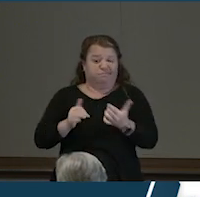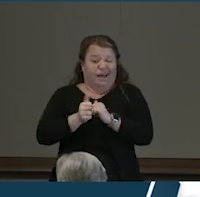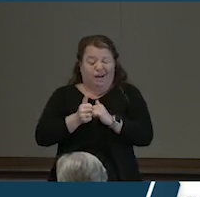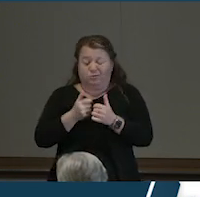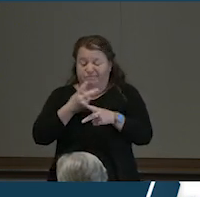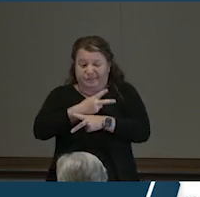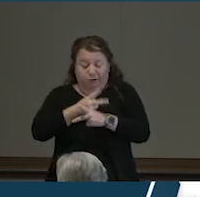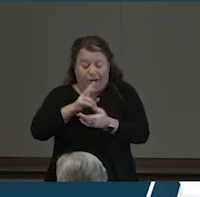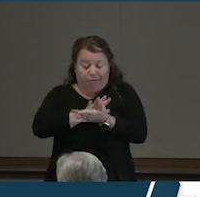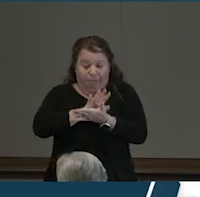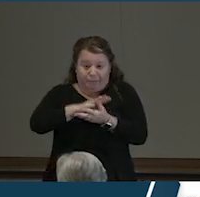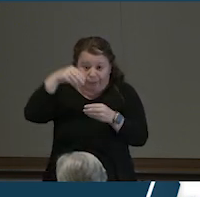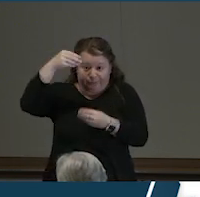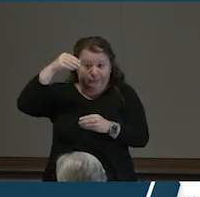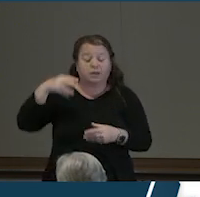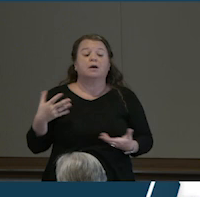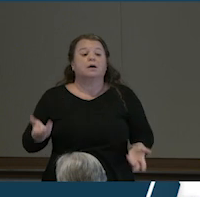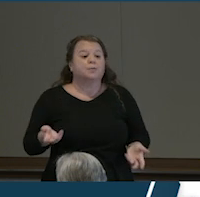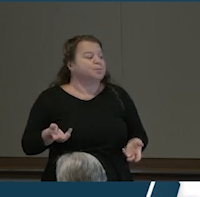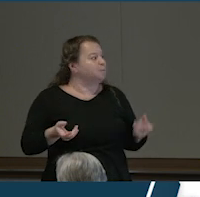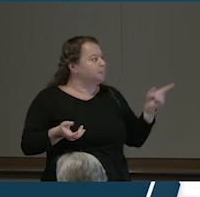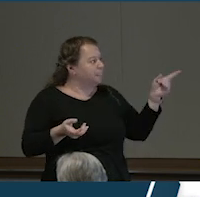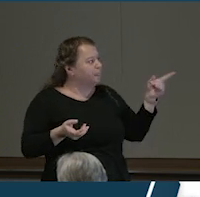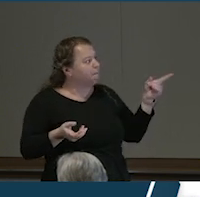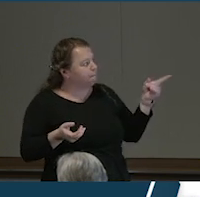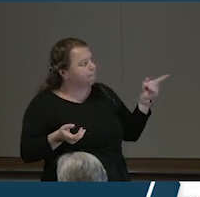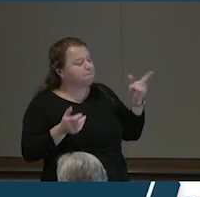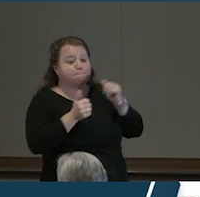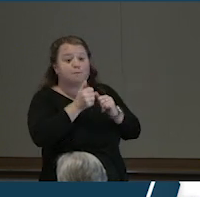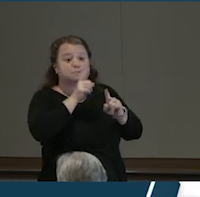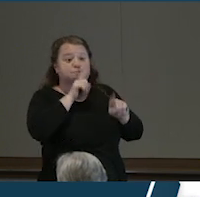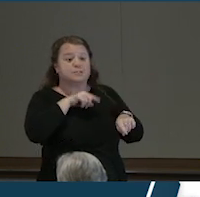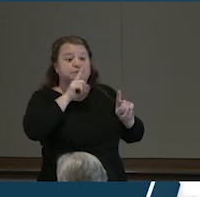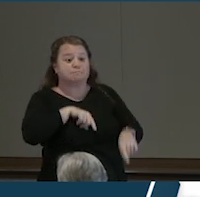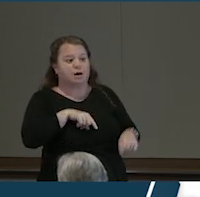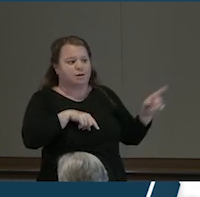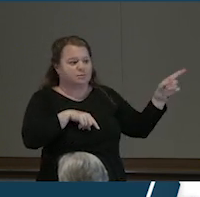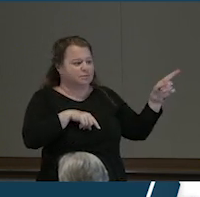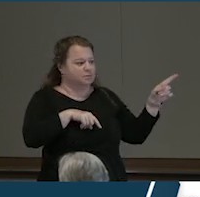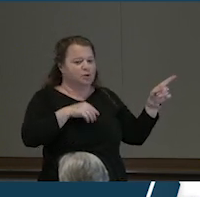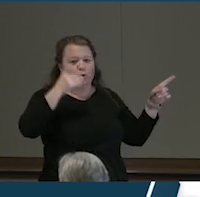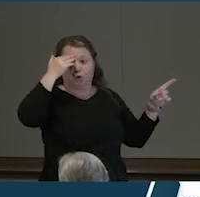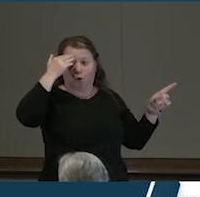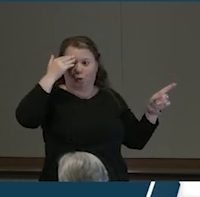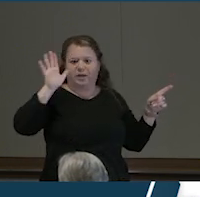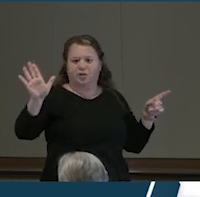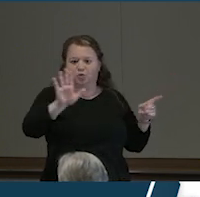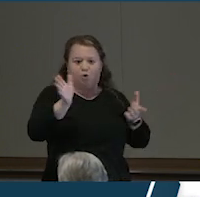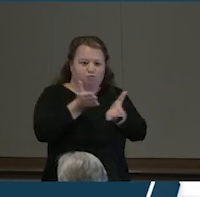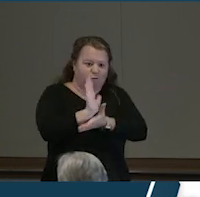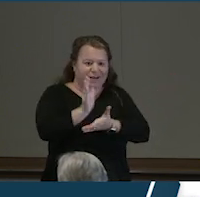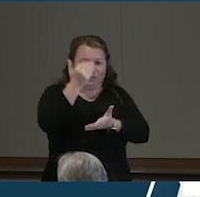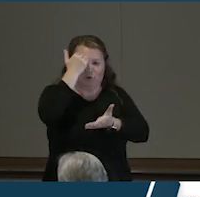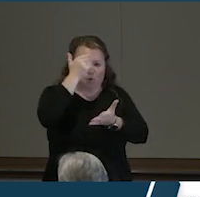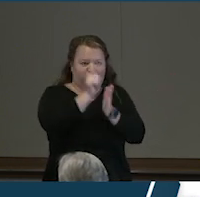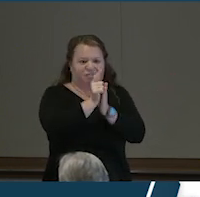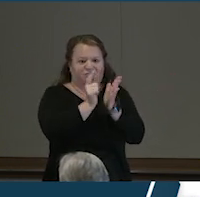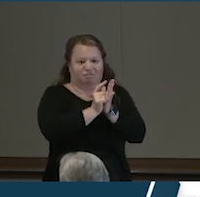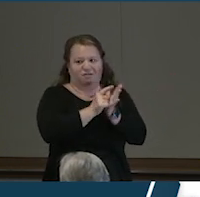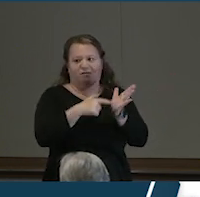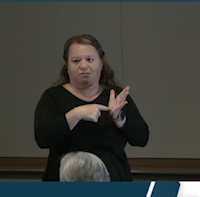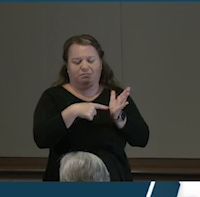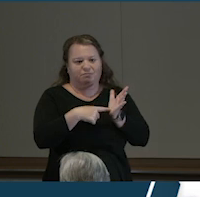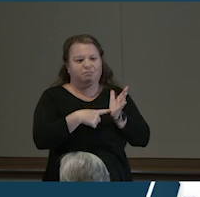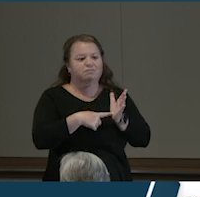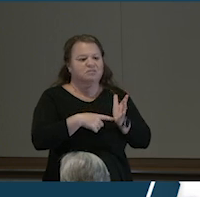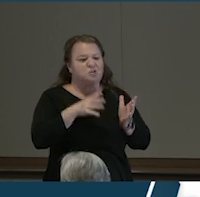Okay, so we can see that it looks like the one that has the highest responses is the knowing your rights and what the law says.